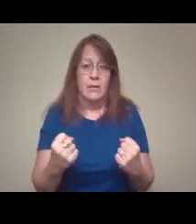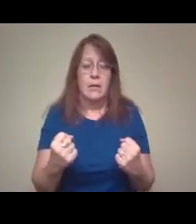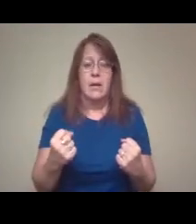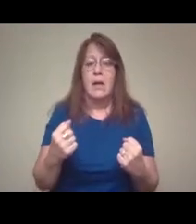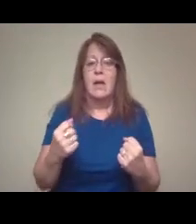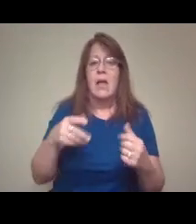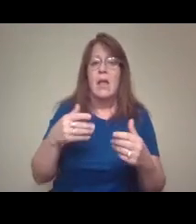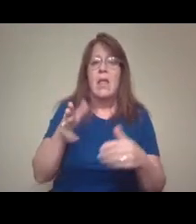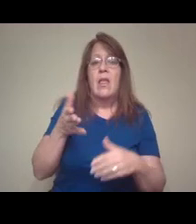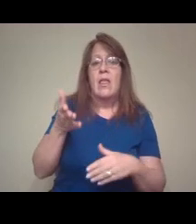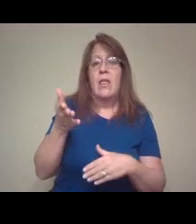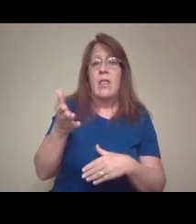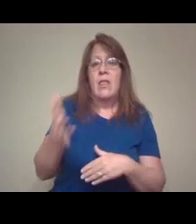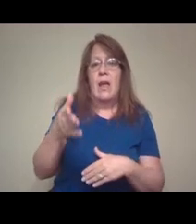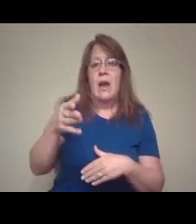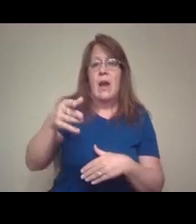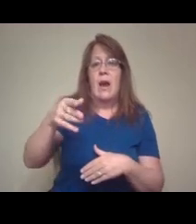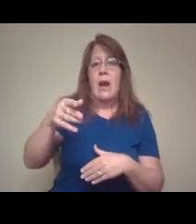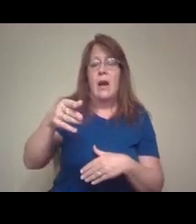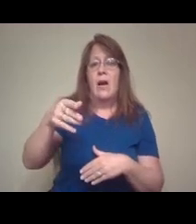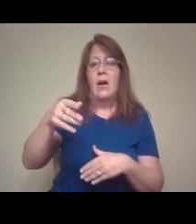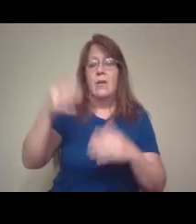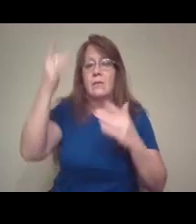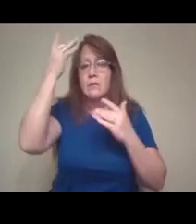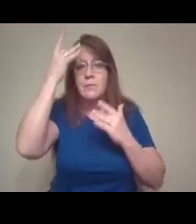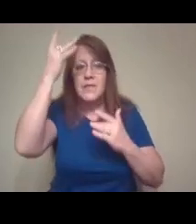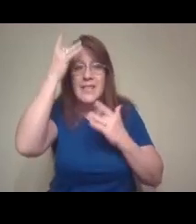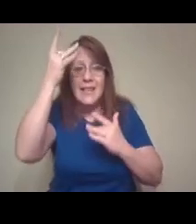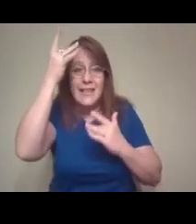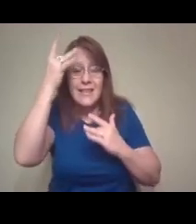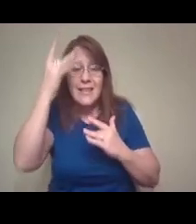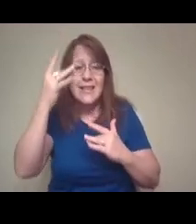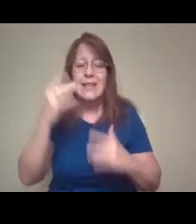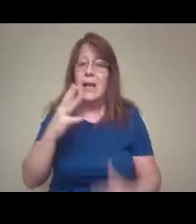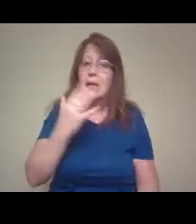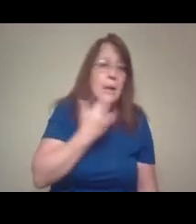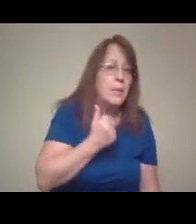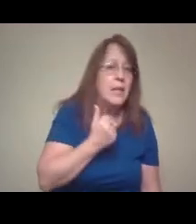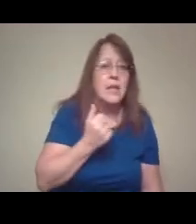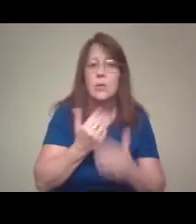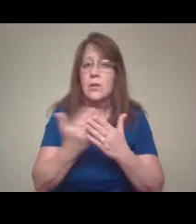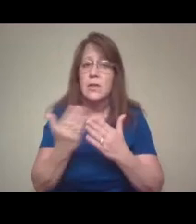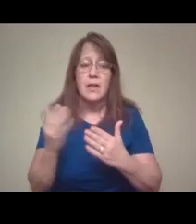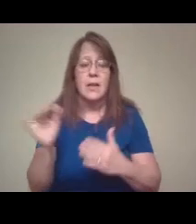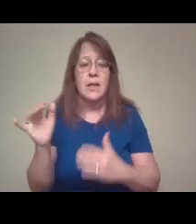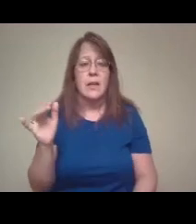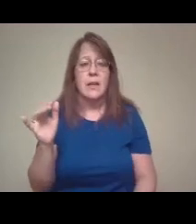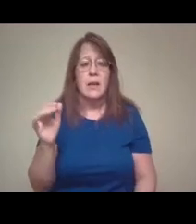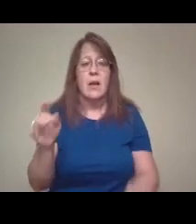predispositions, whether it could be heart disease or diabetes. The same stands true for risk factors